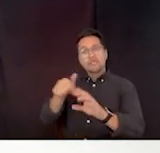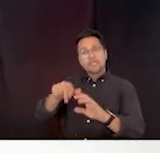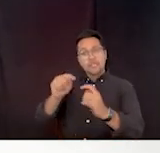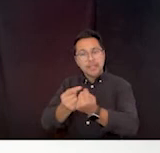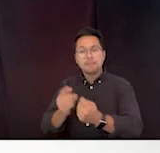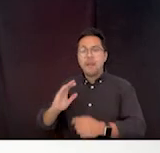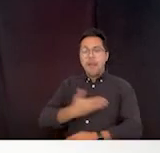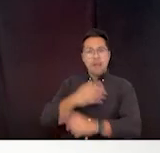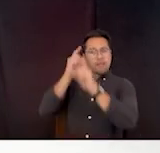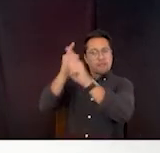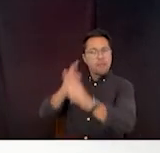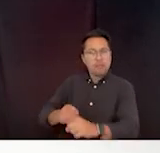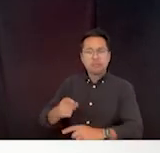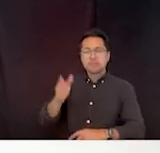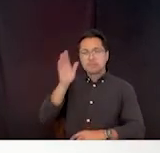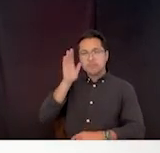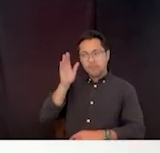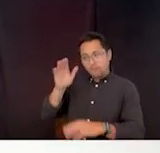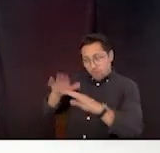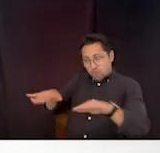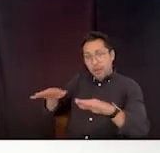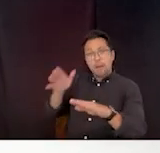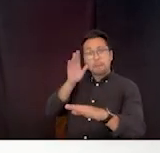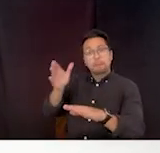goal is to make your child as successful as possible.